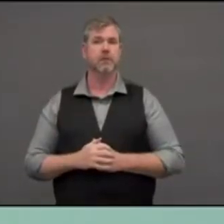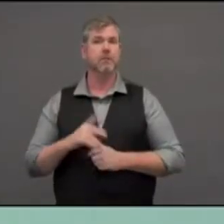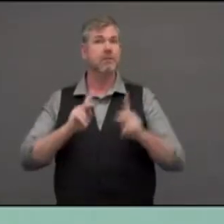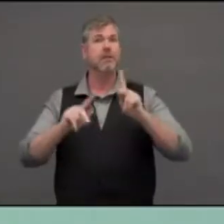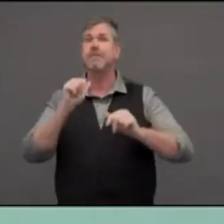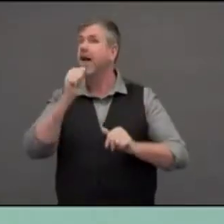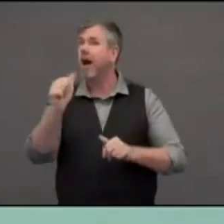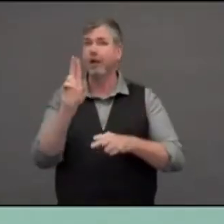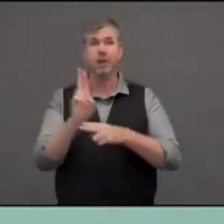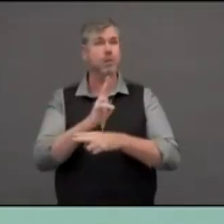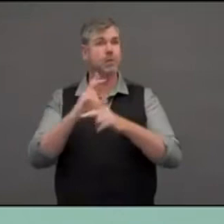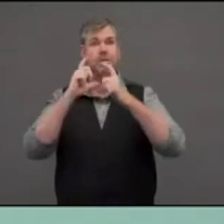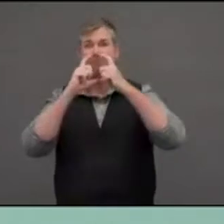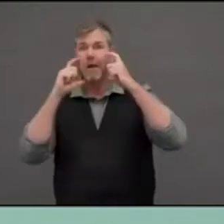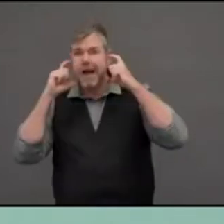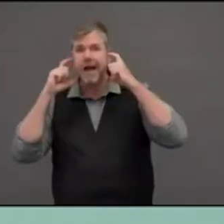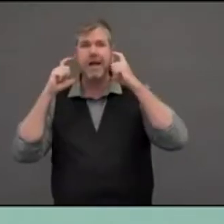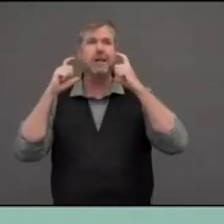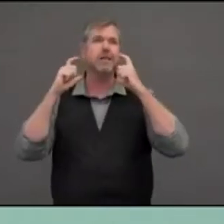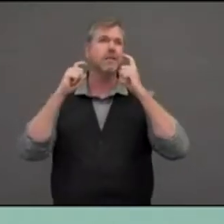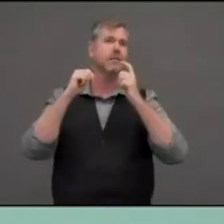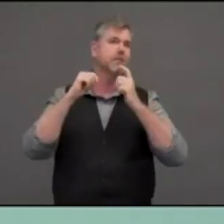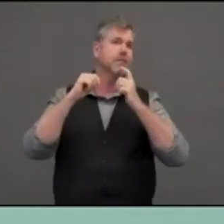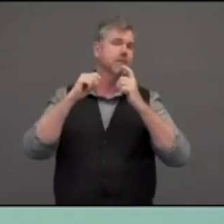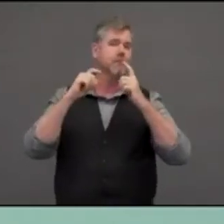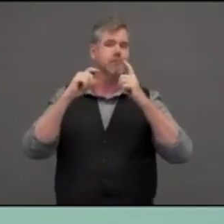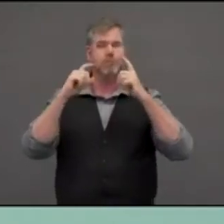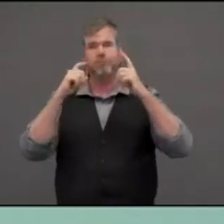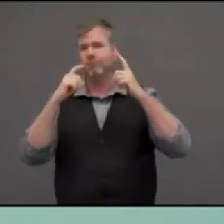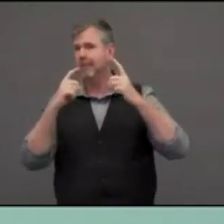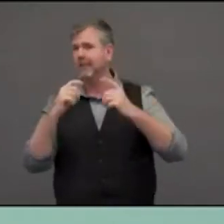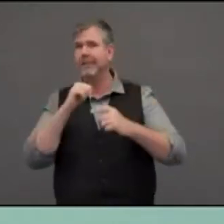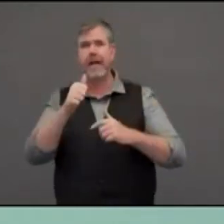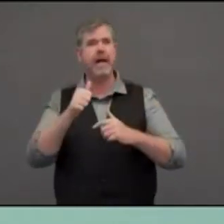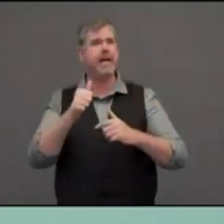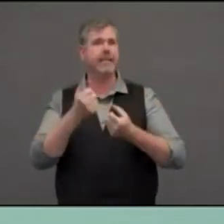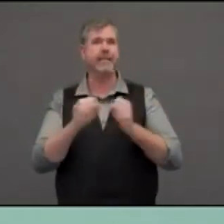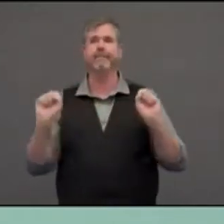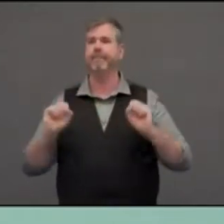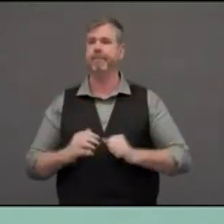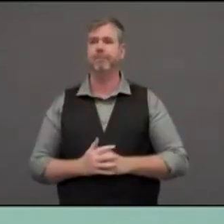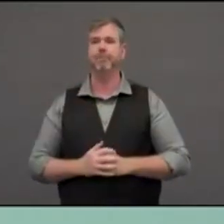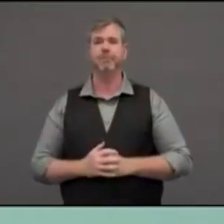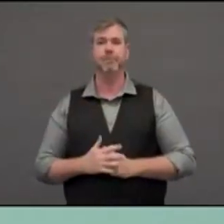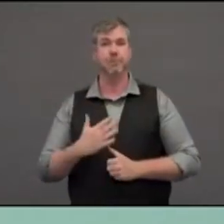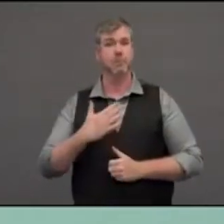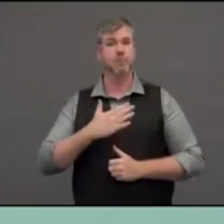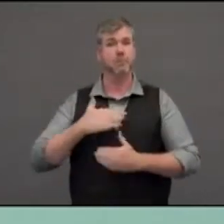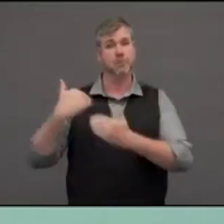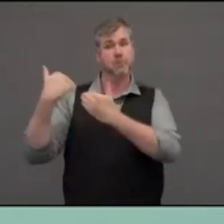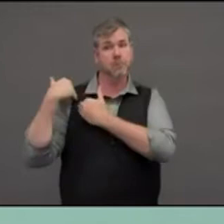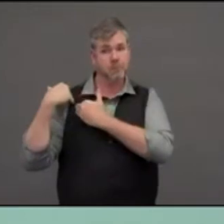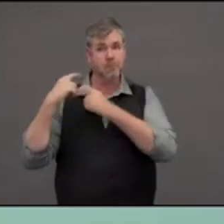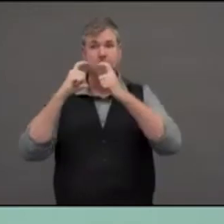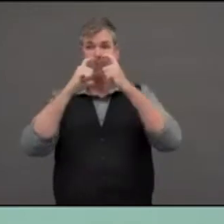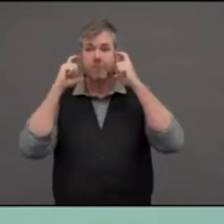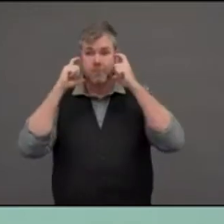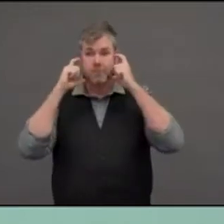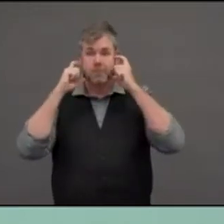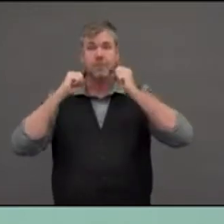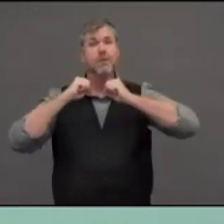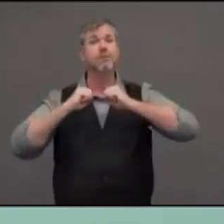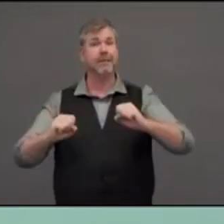part by wearing a face covering and, protect those around me, whether it's my coworkers,